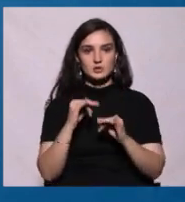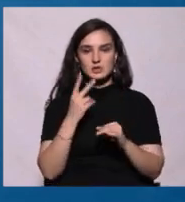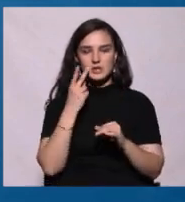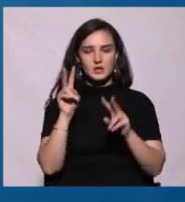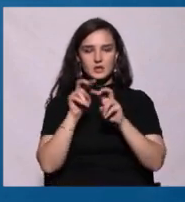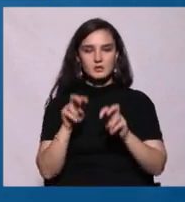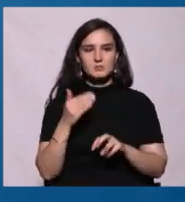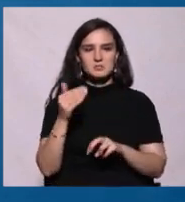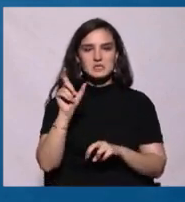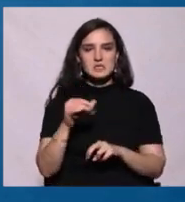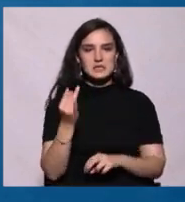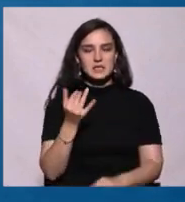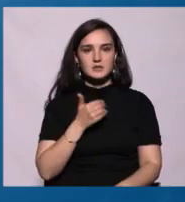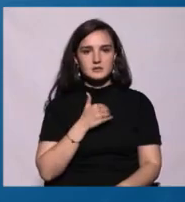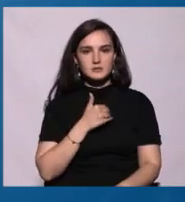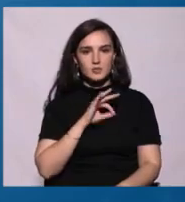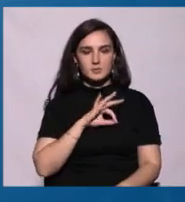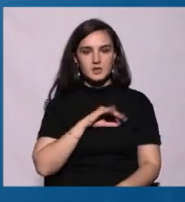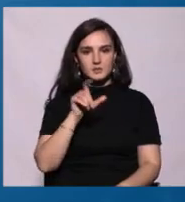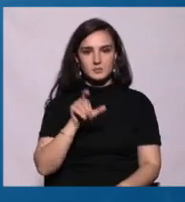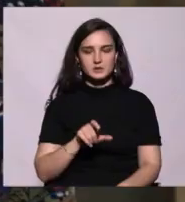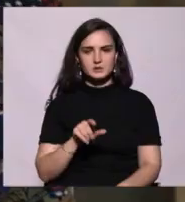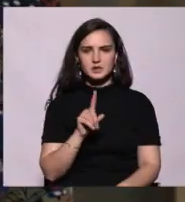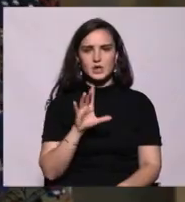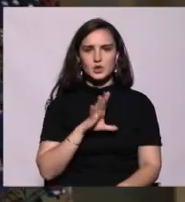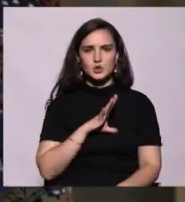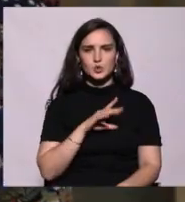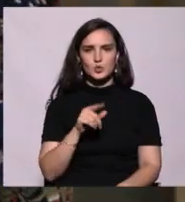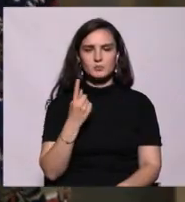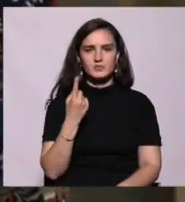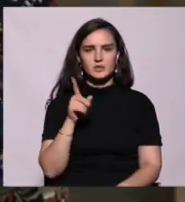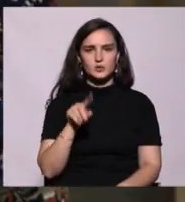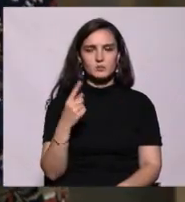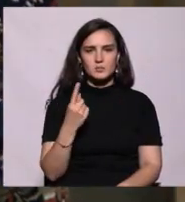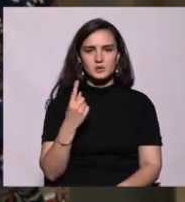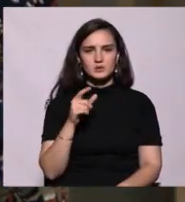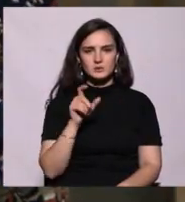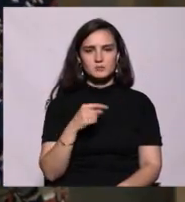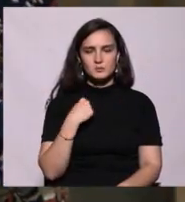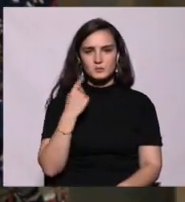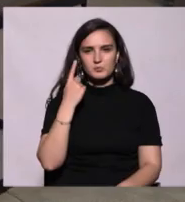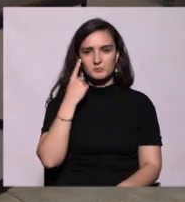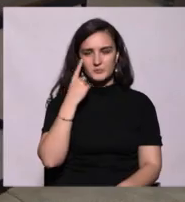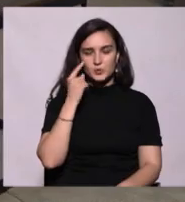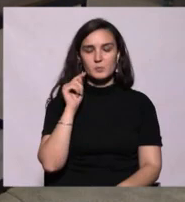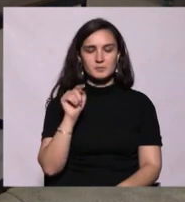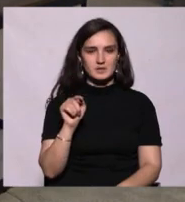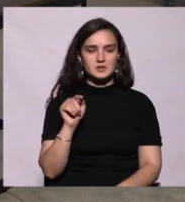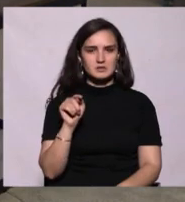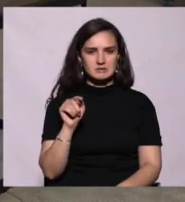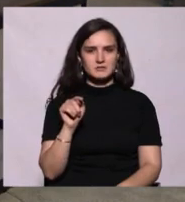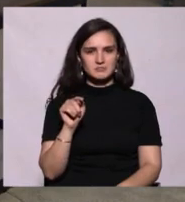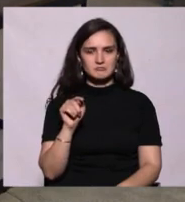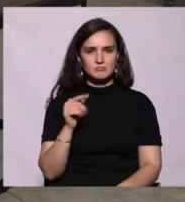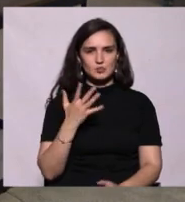your customer's interests. Well, let's see what was tip number 1. Mr. Carter, I think it would be quite